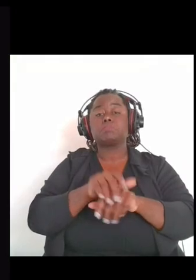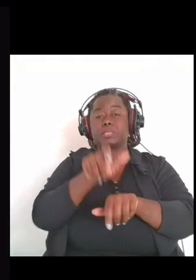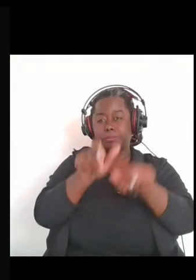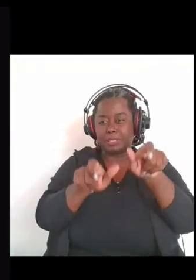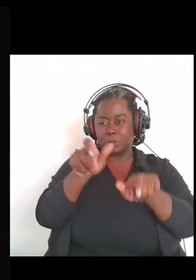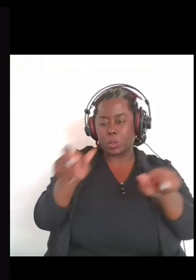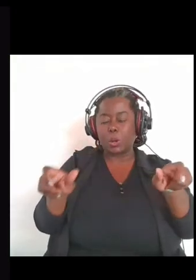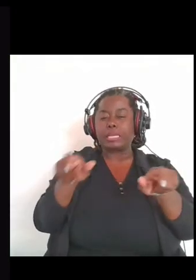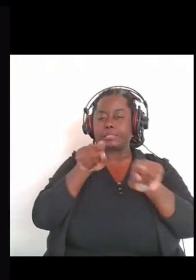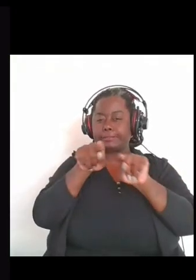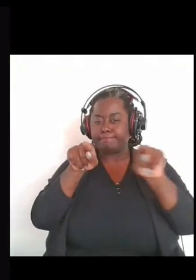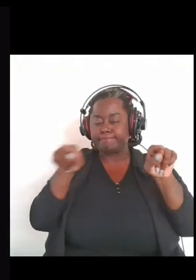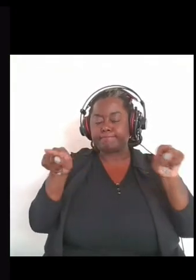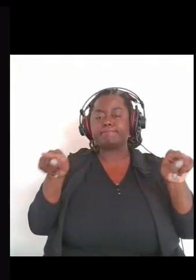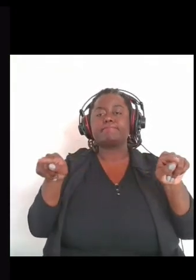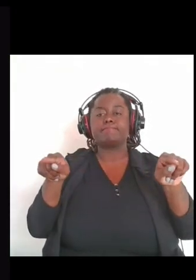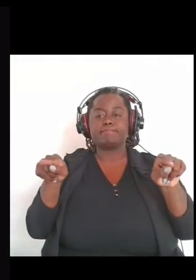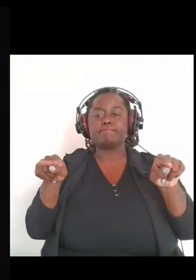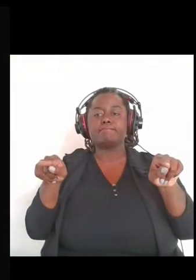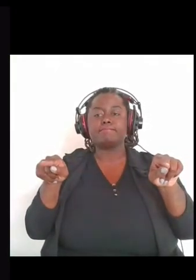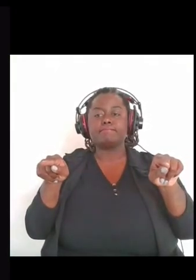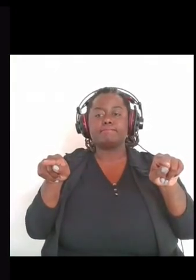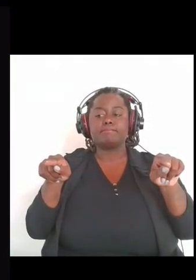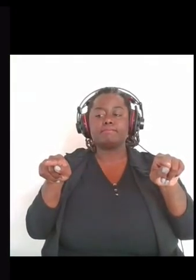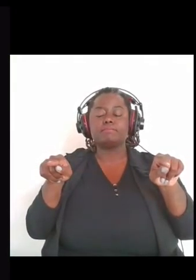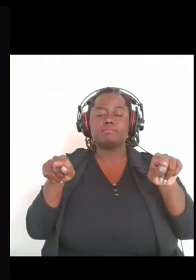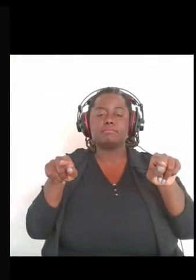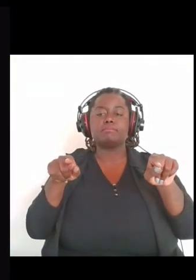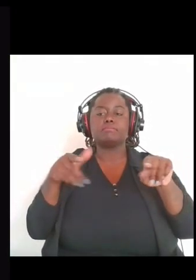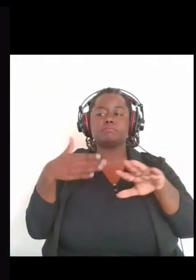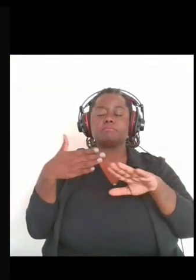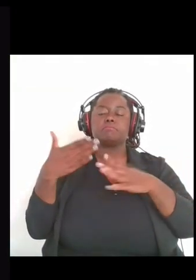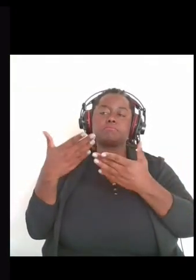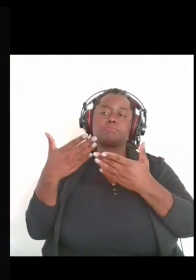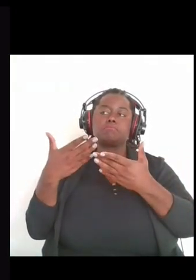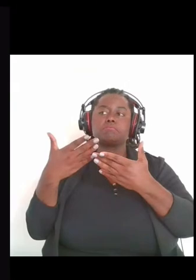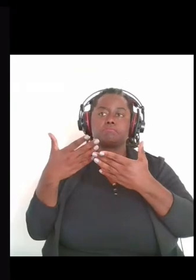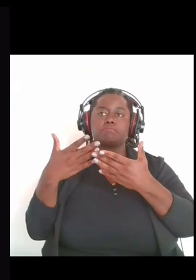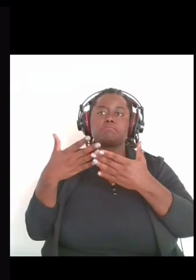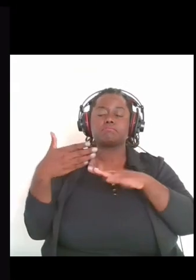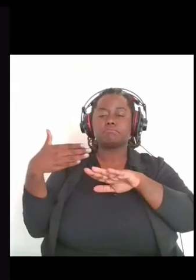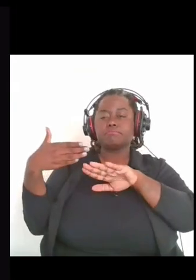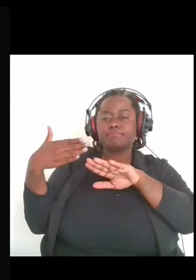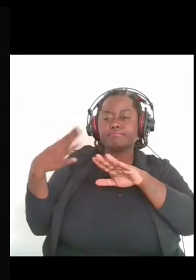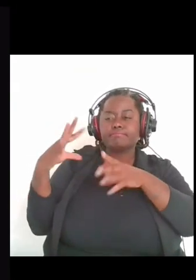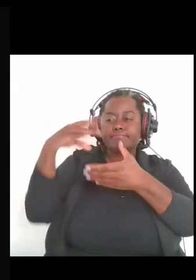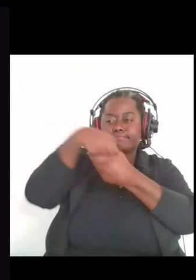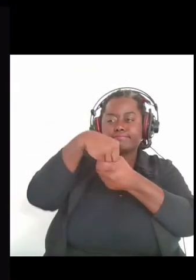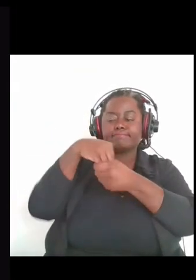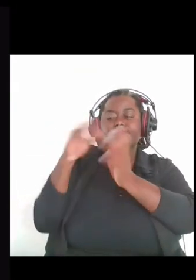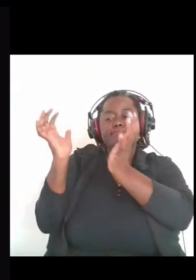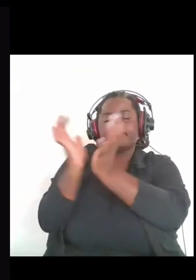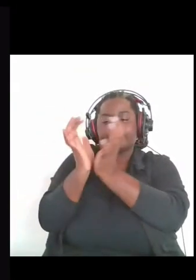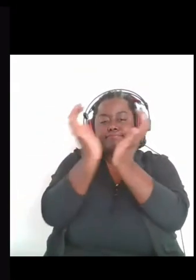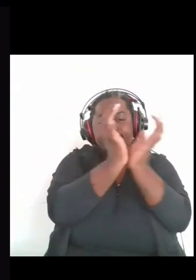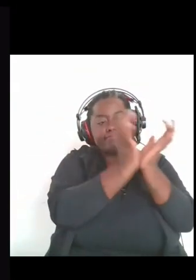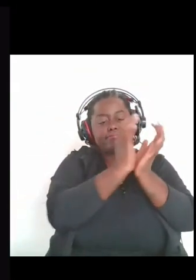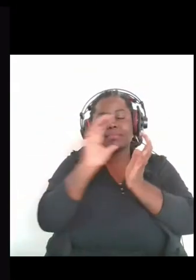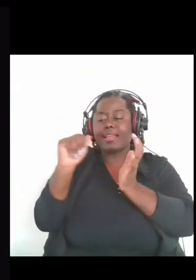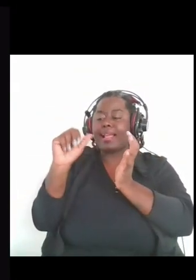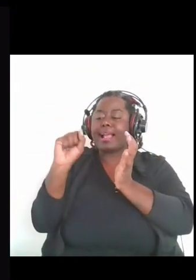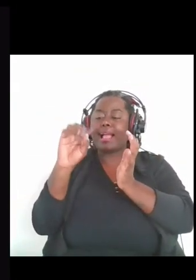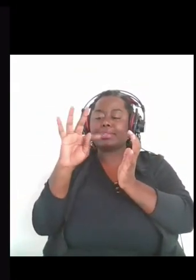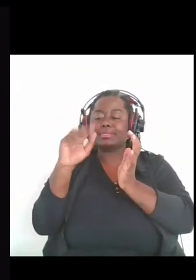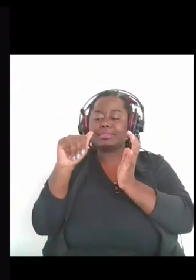a slightly better caste who have the opportunities that people from the lower caste or class don't